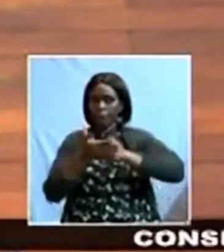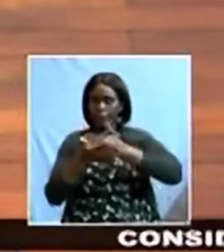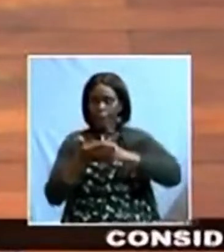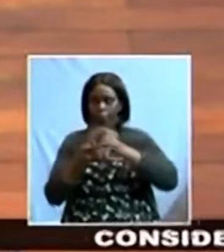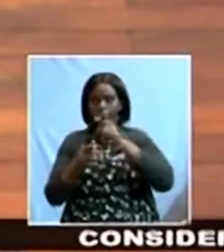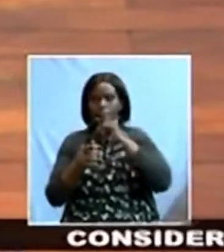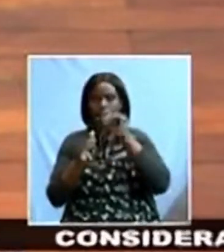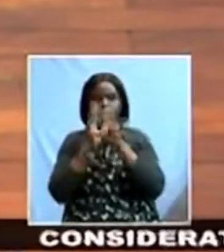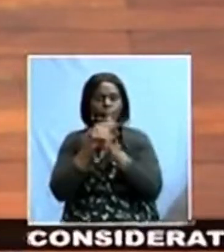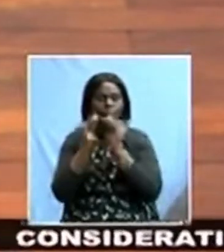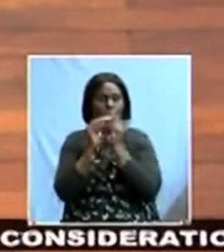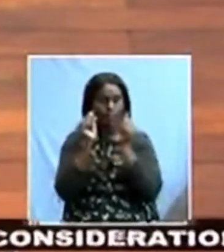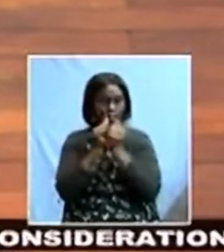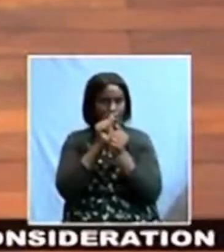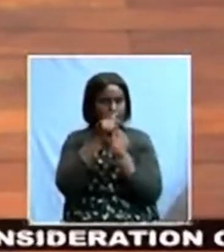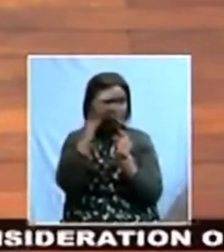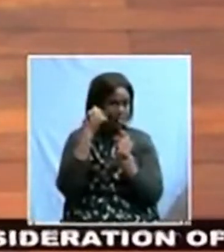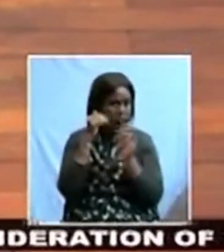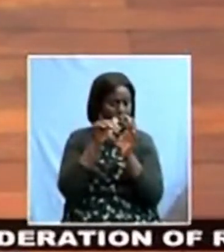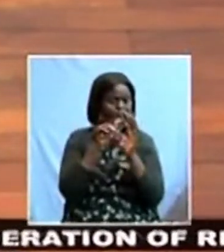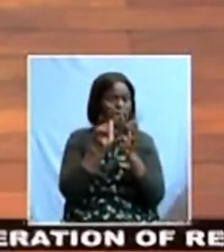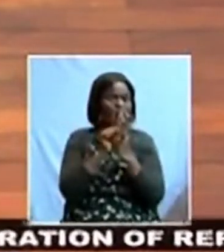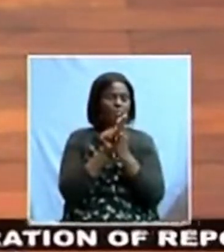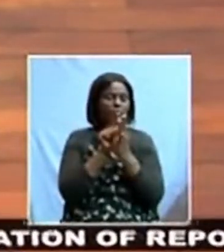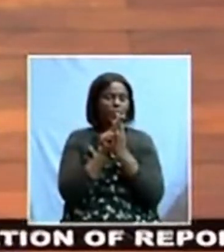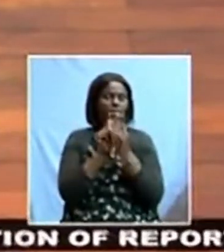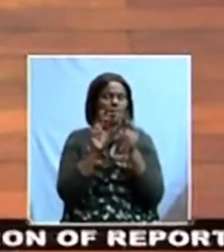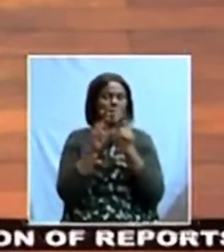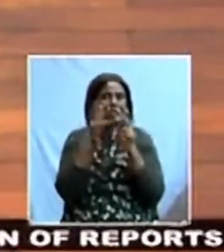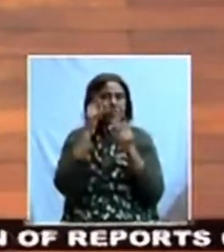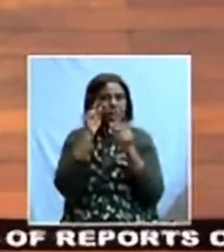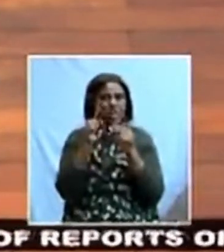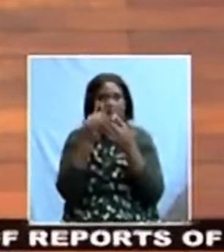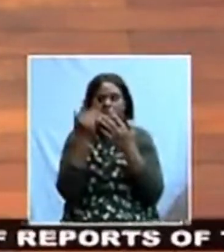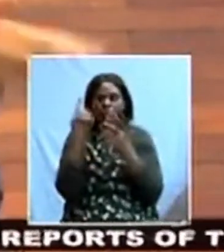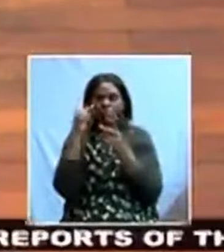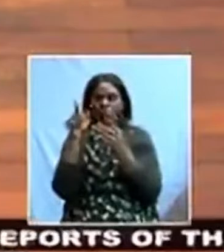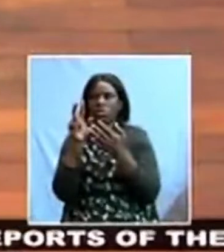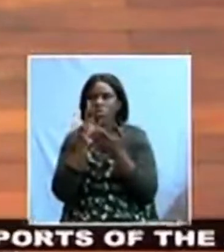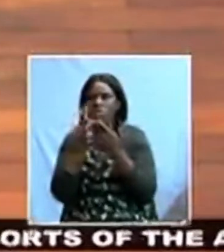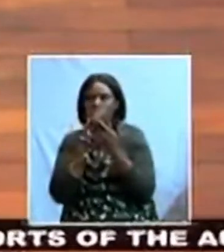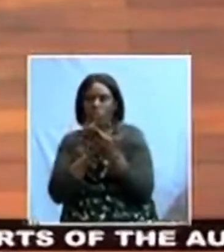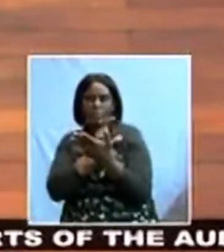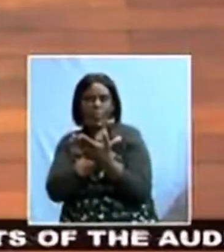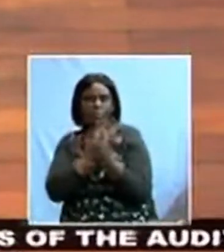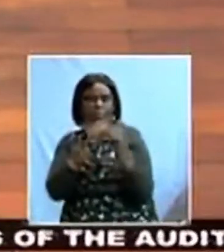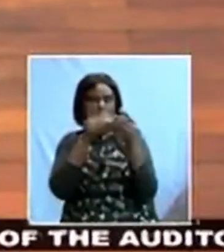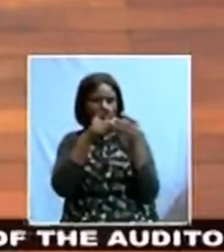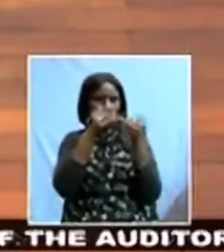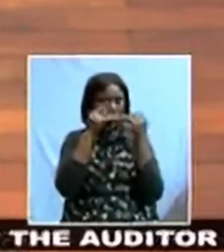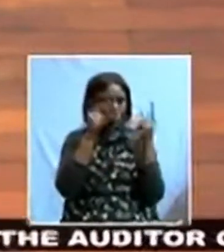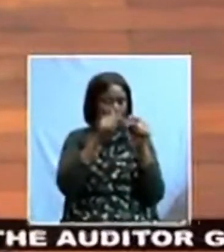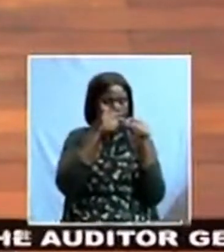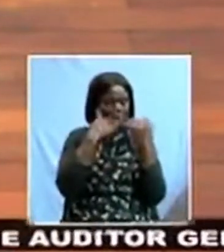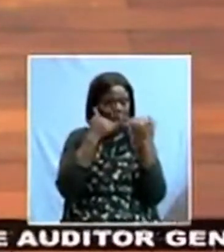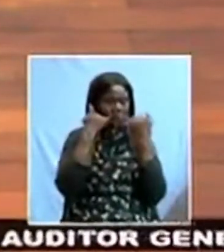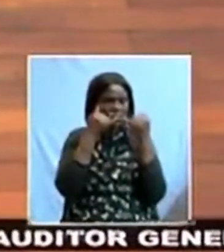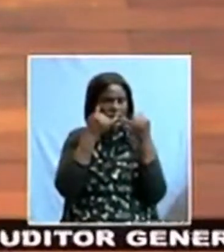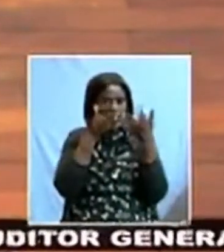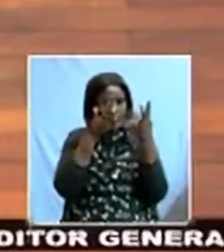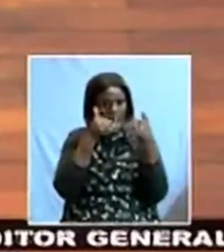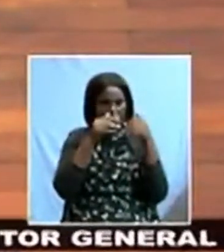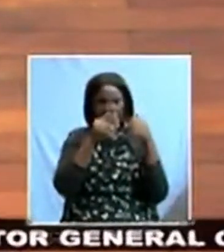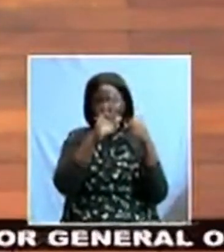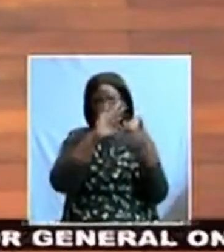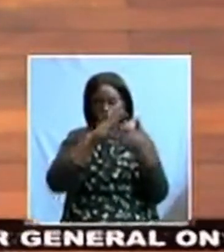they are not missing, they are with the officers in Osaka. Yes. So why are they waiting for the police to give them information when they have the information that